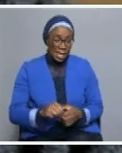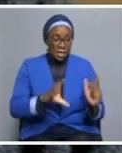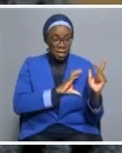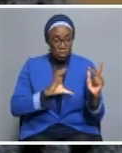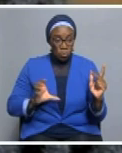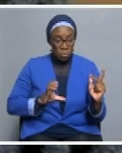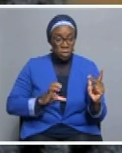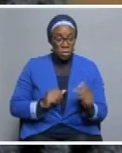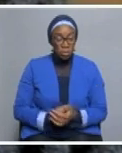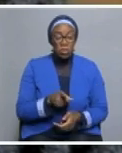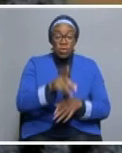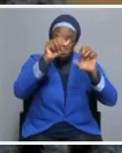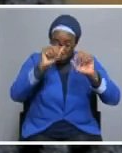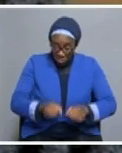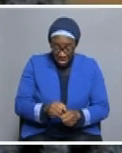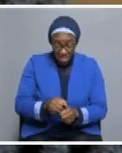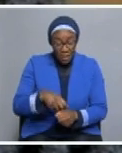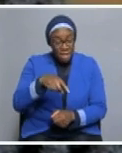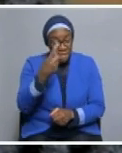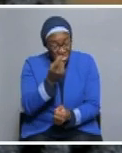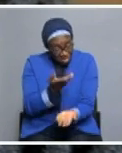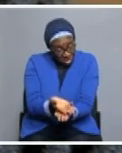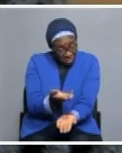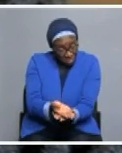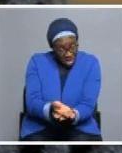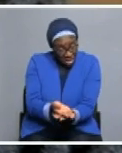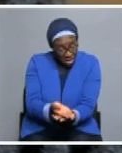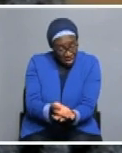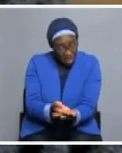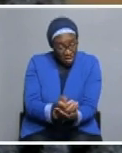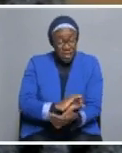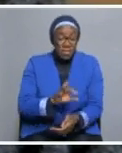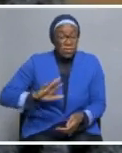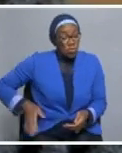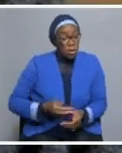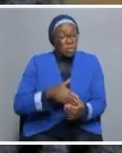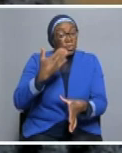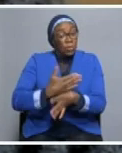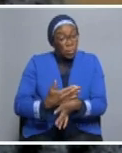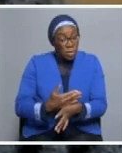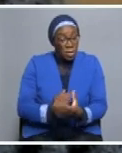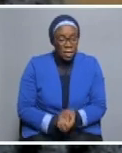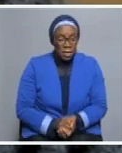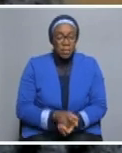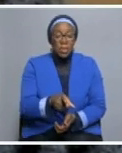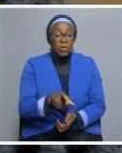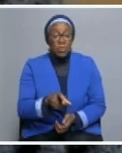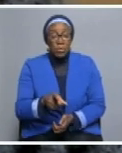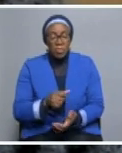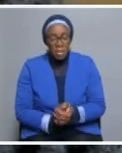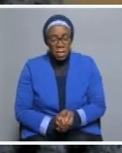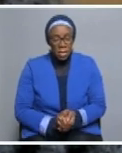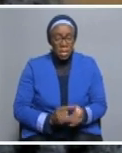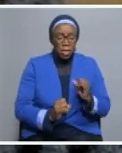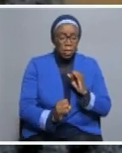apply, and you will be interviewed by a selection committee. And that selection committee is constituted of various individuals who hold a